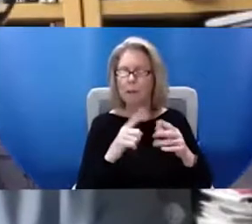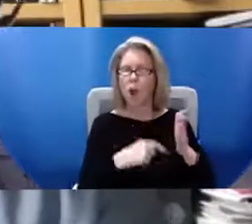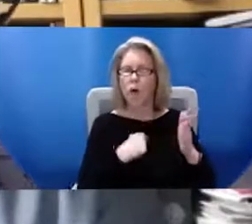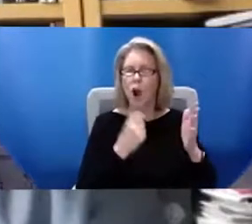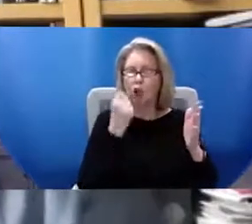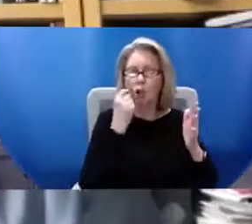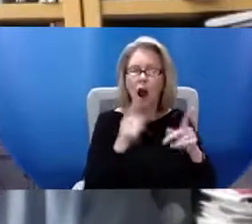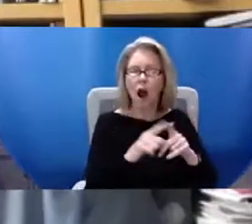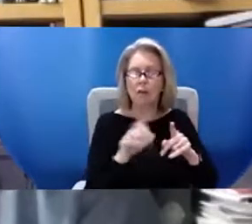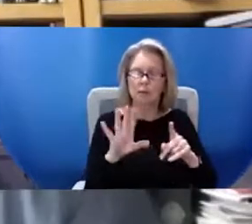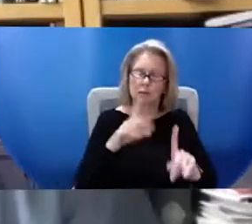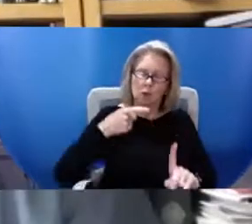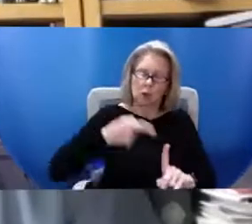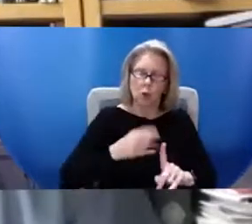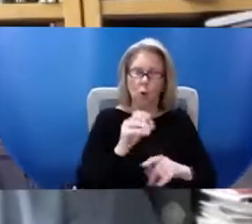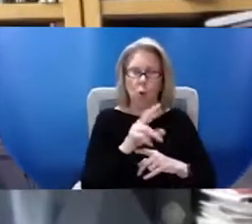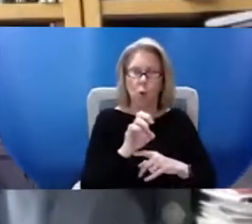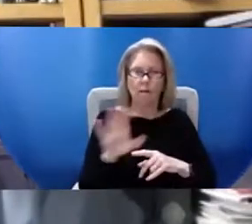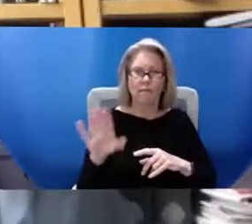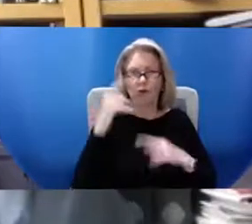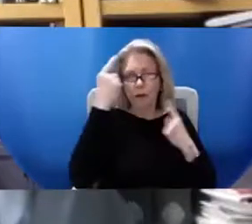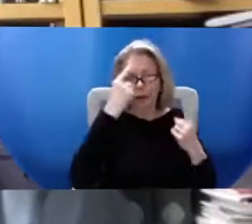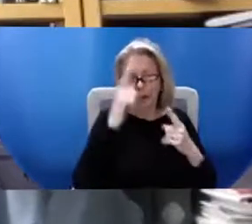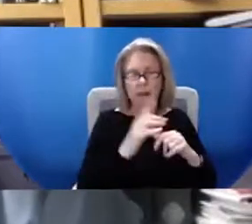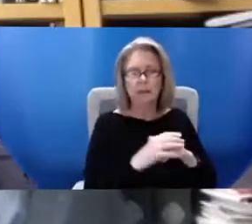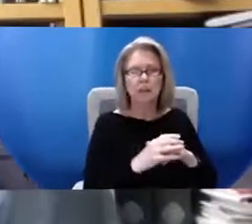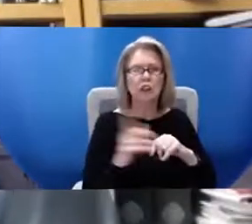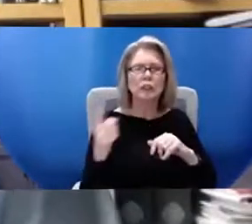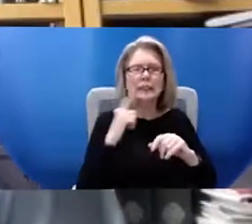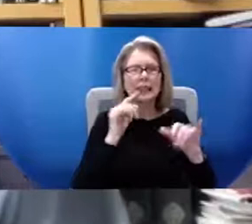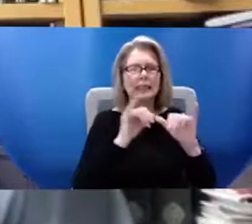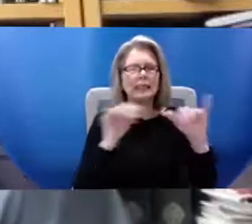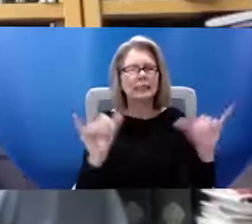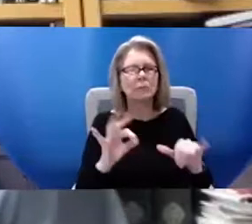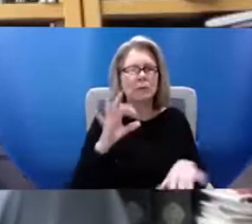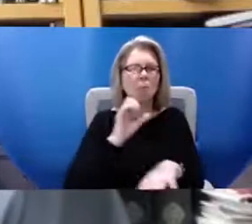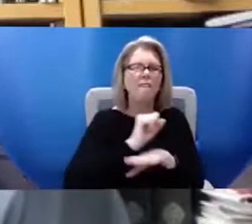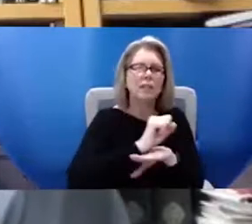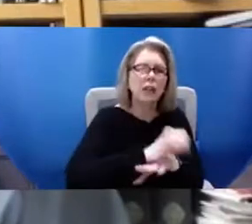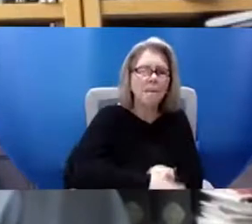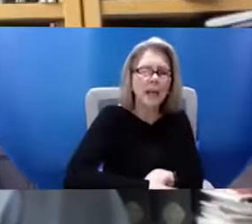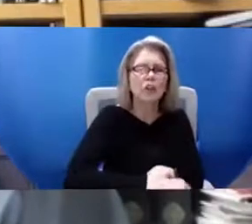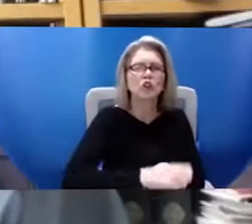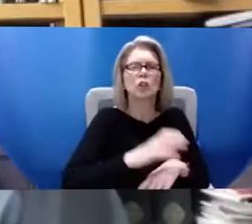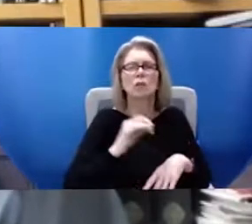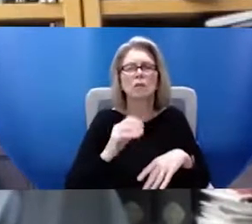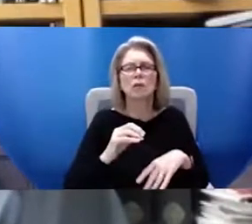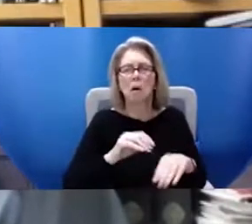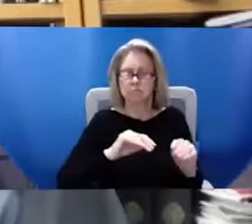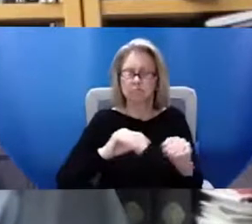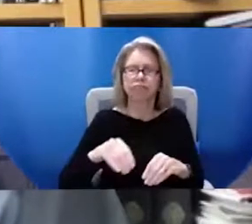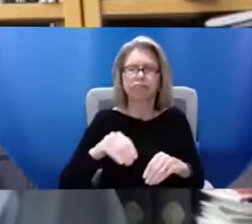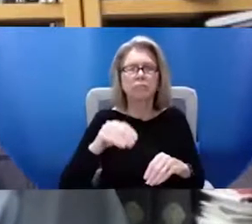go what I understand as the core of her thinking on this. She says, systems of domination construct